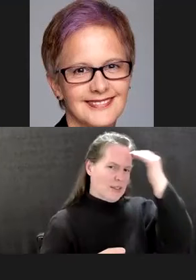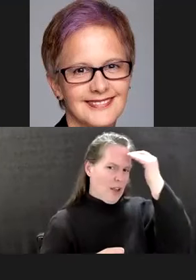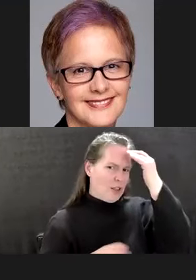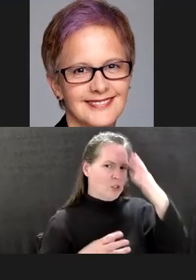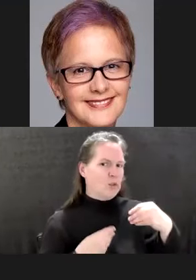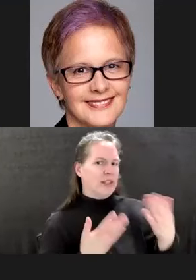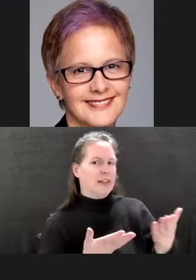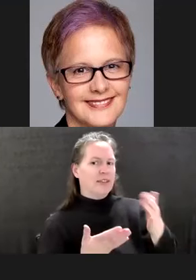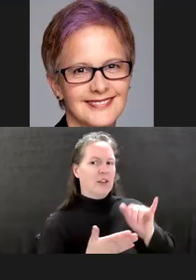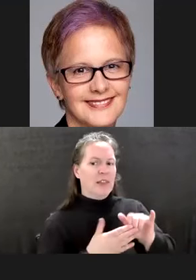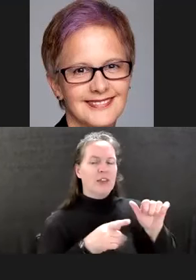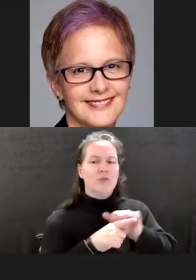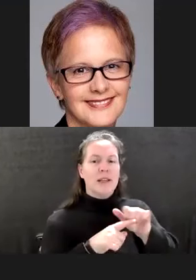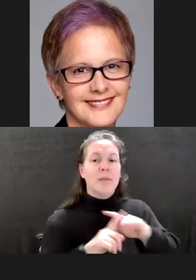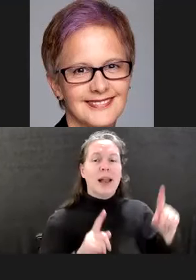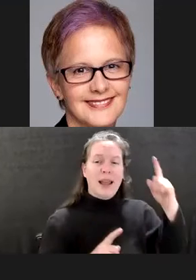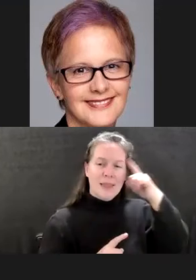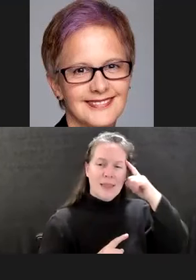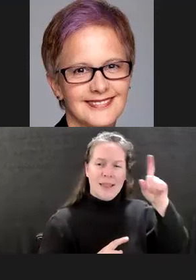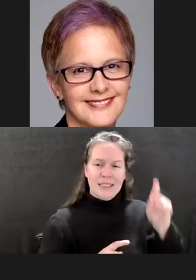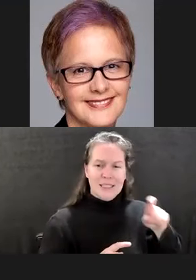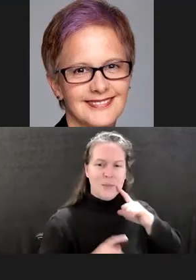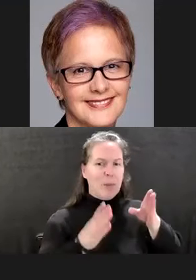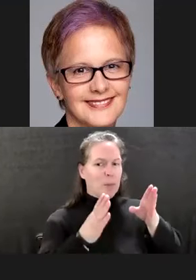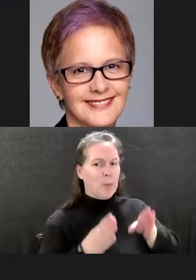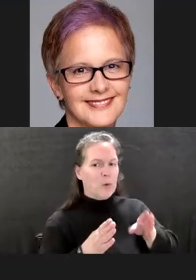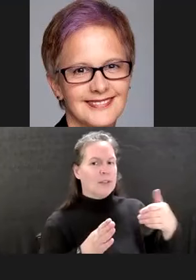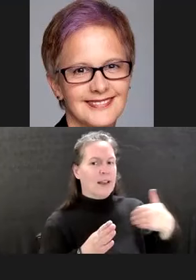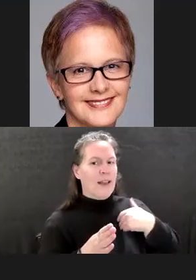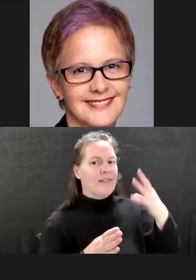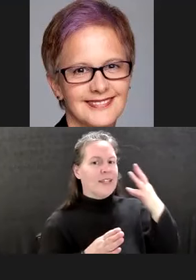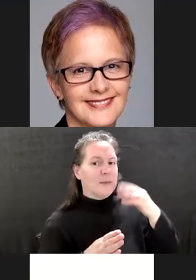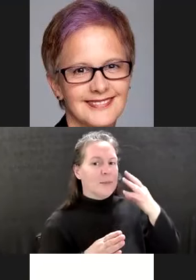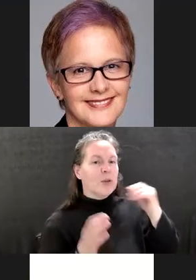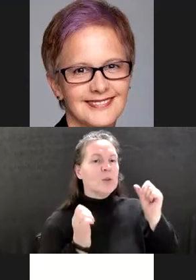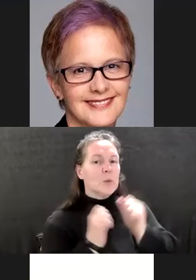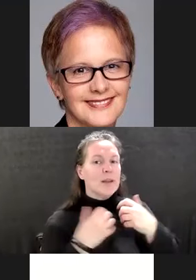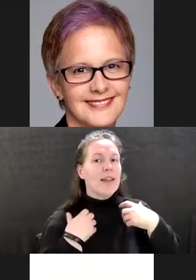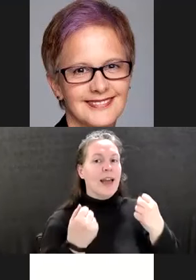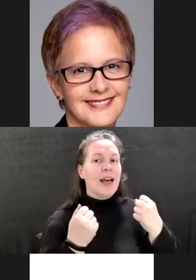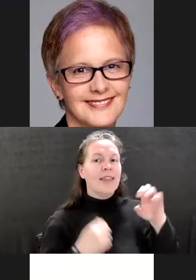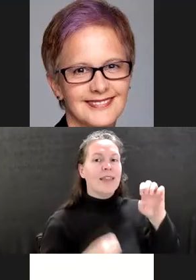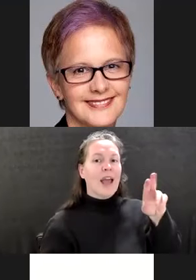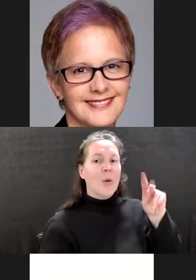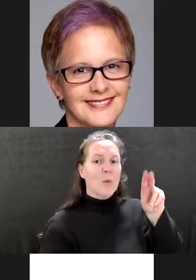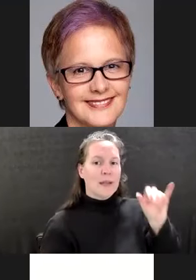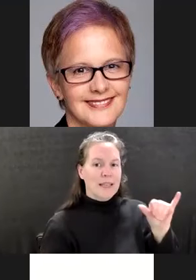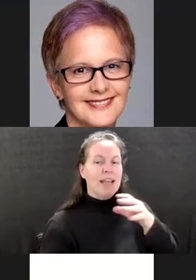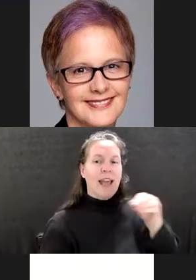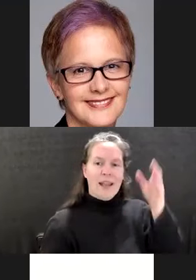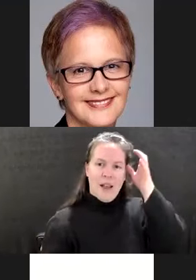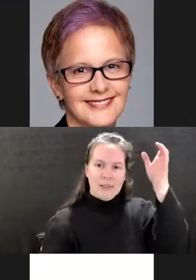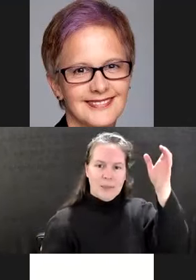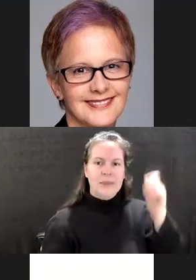that training, but I think it needs to be someone who has experience with health equity and the concepts.